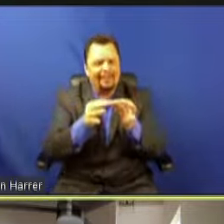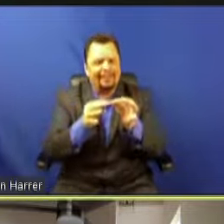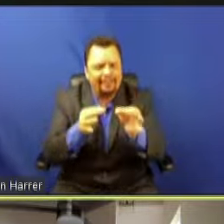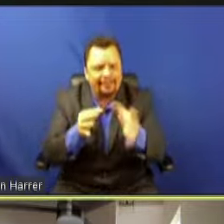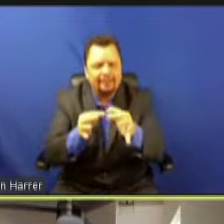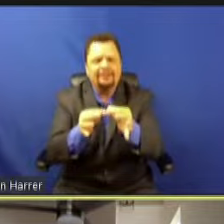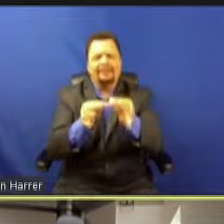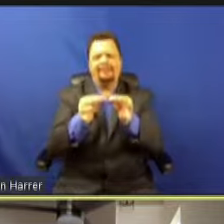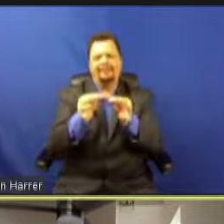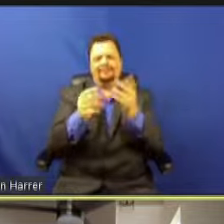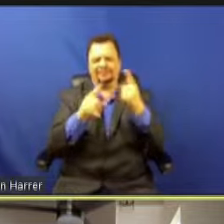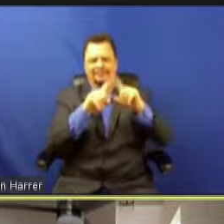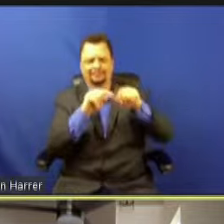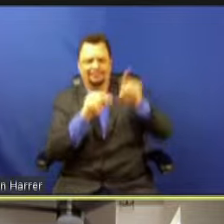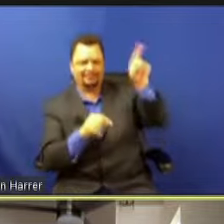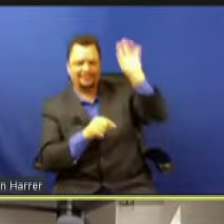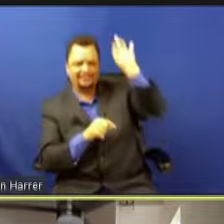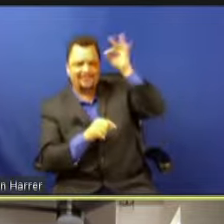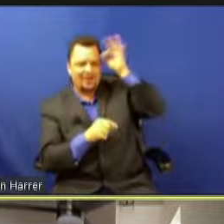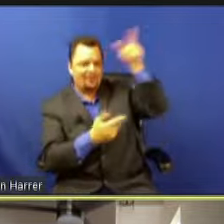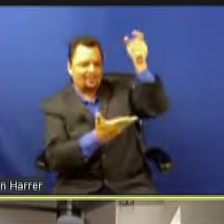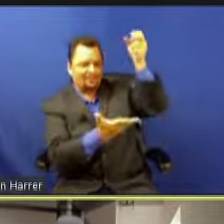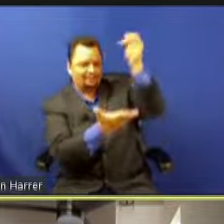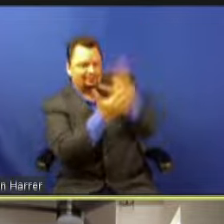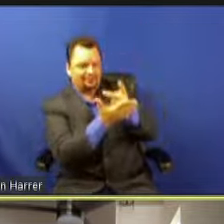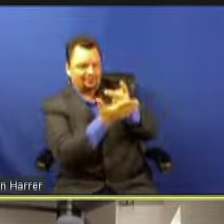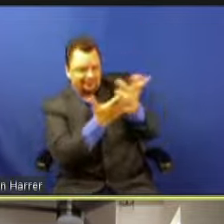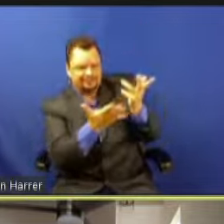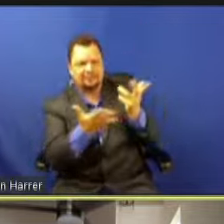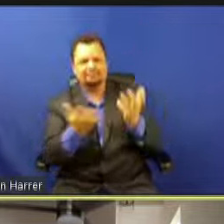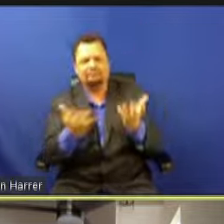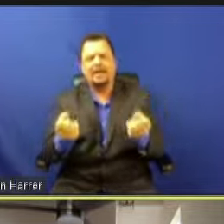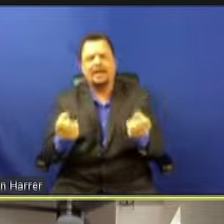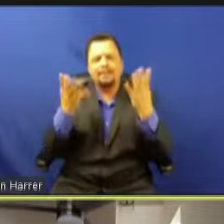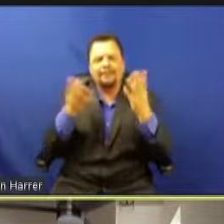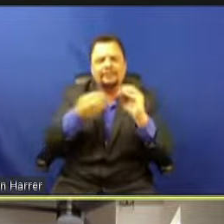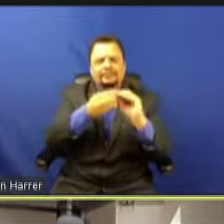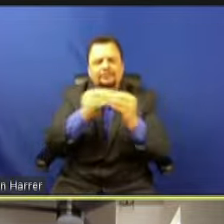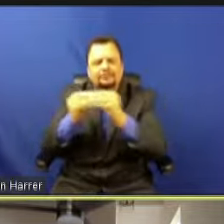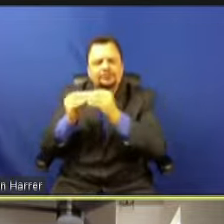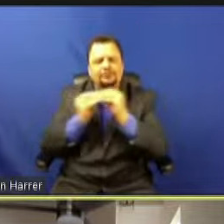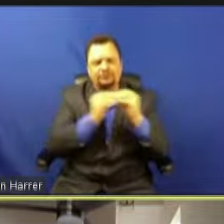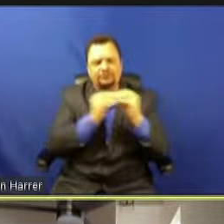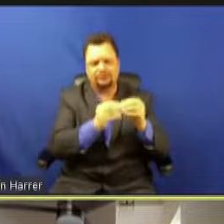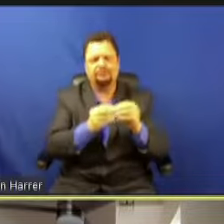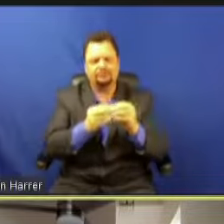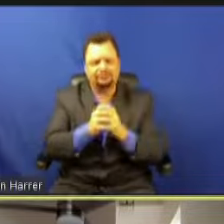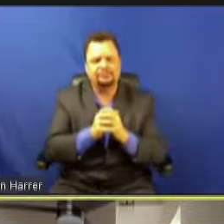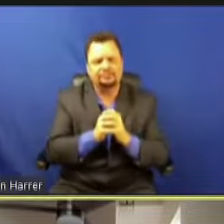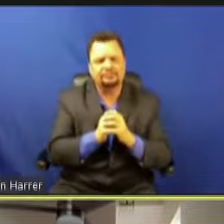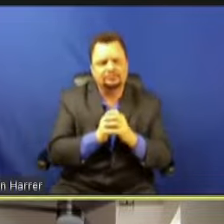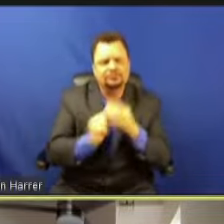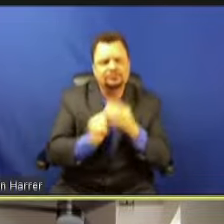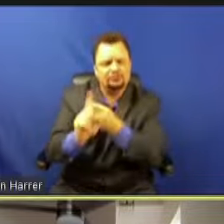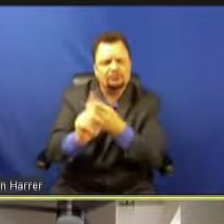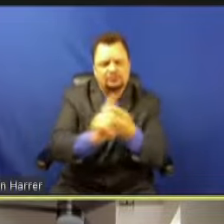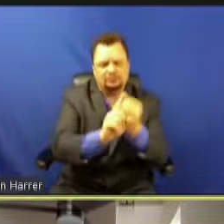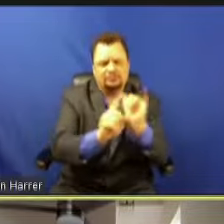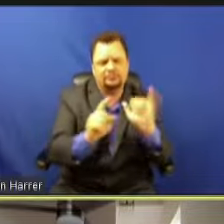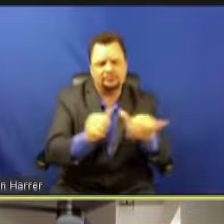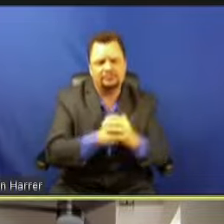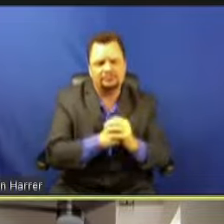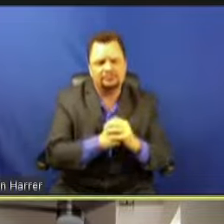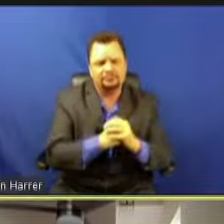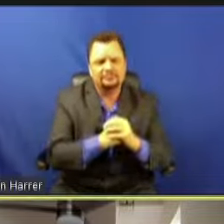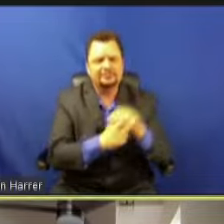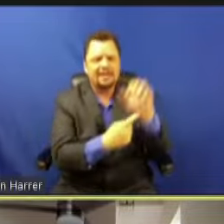recommendations from ACIP. So pending ACIP recommendation, Colorado long-term care facilities will offer a booster clinic